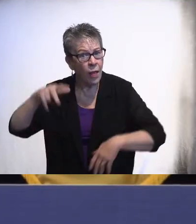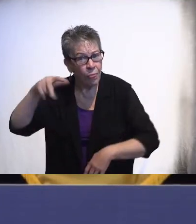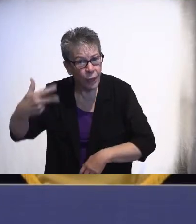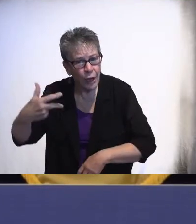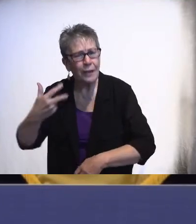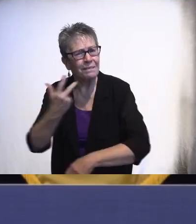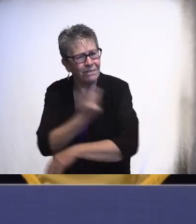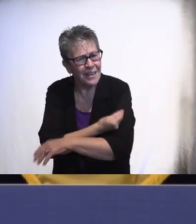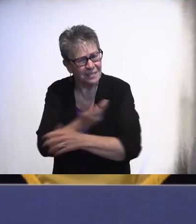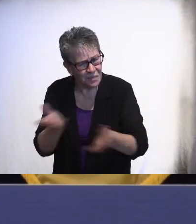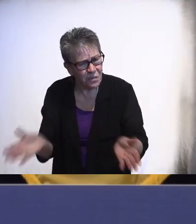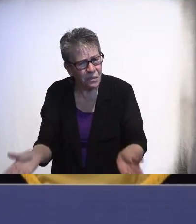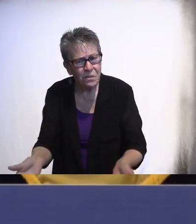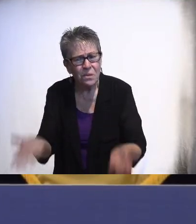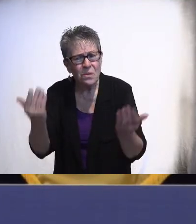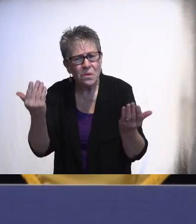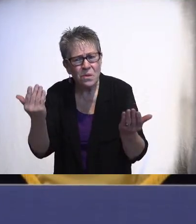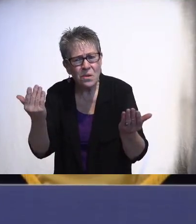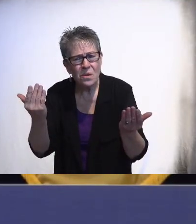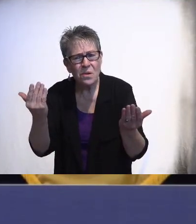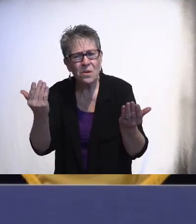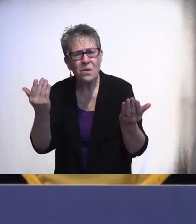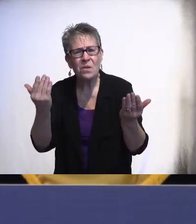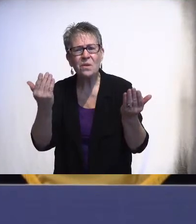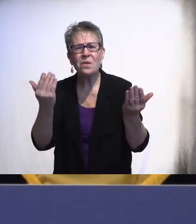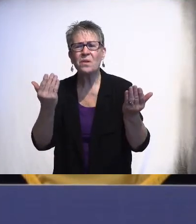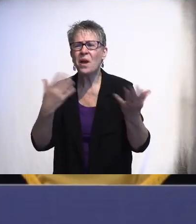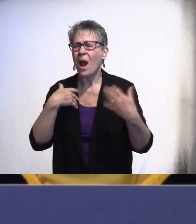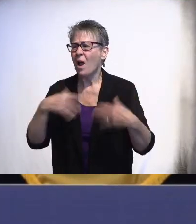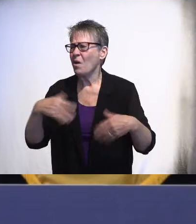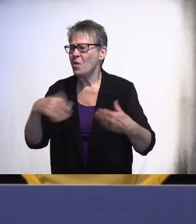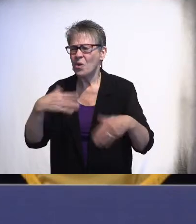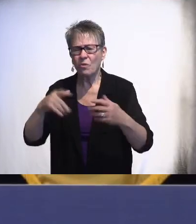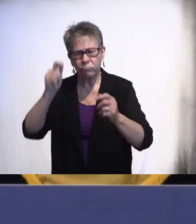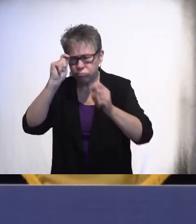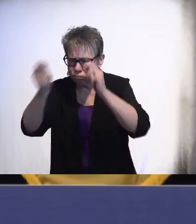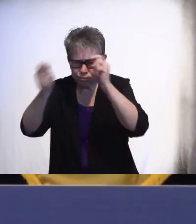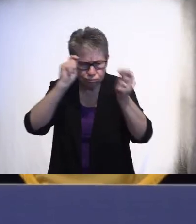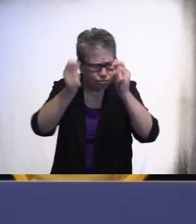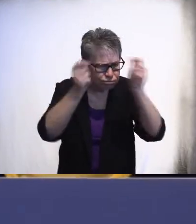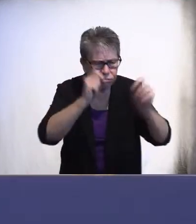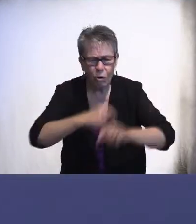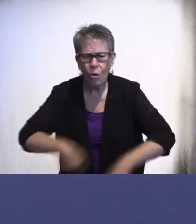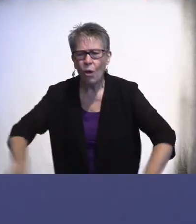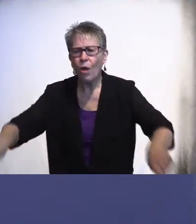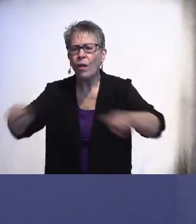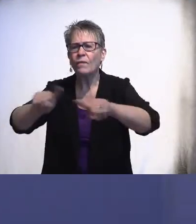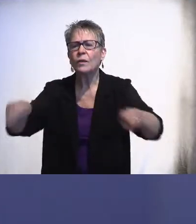right things, folks. Hats off to each and every one of you. We'll be back here a week from today at 1 o'clock. Thank you.